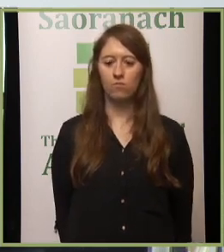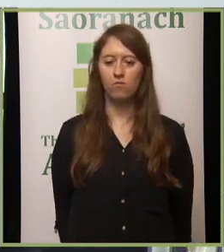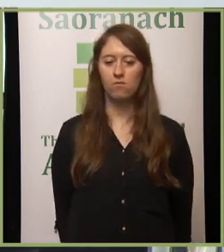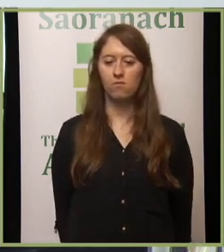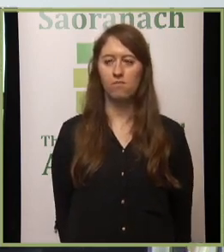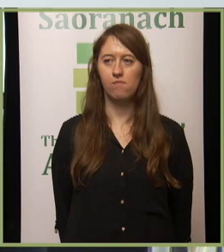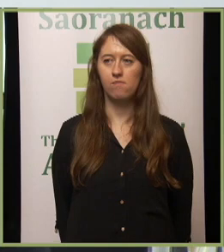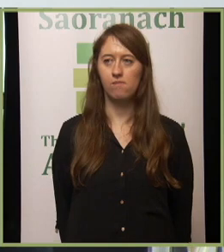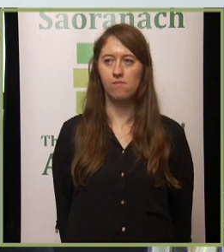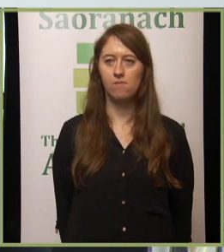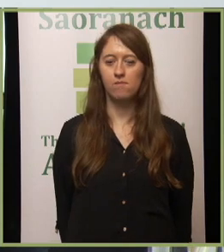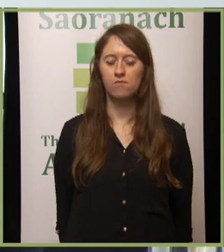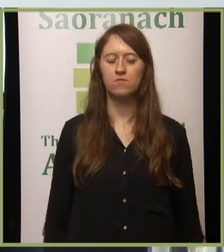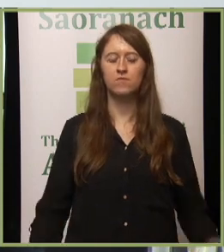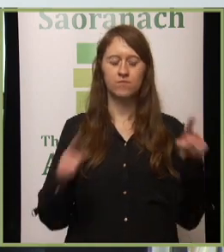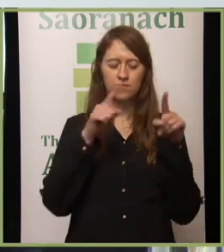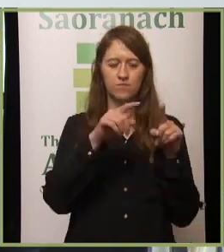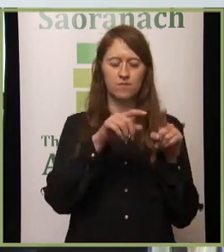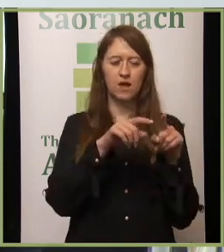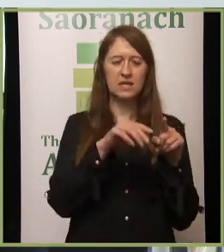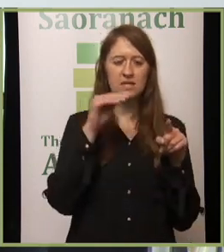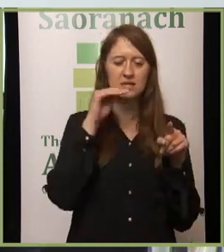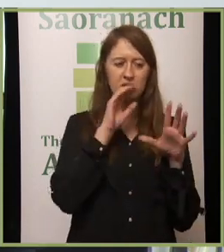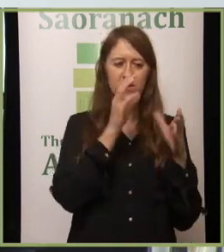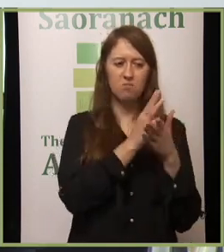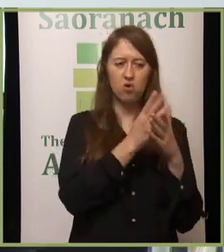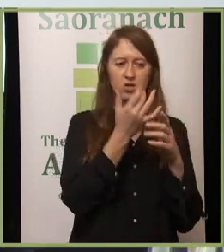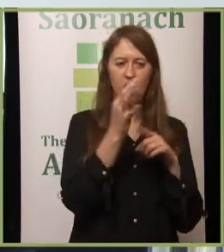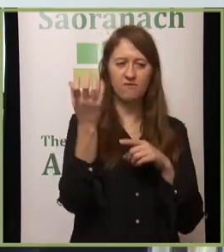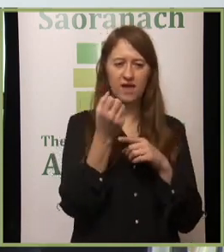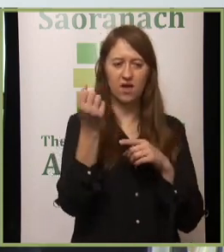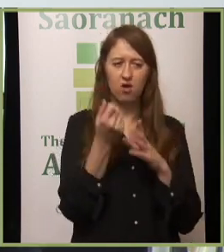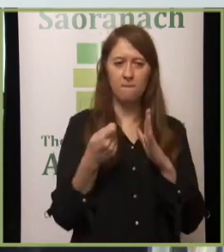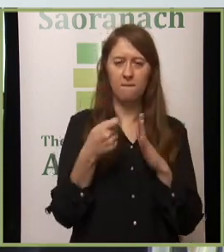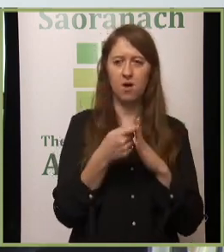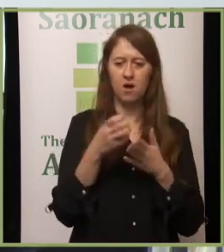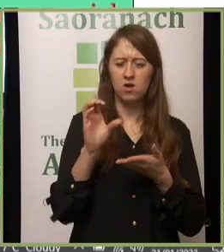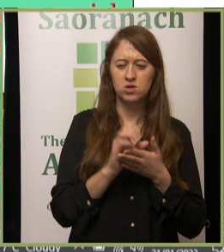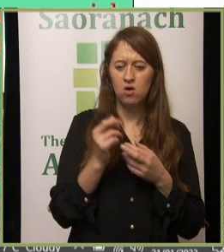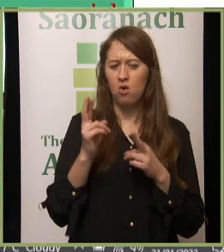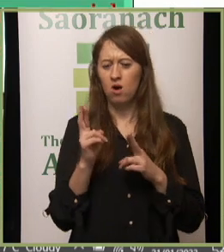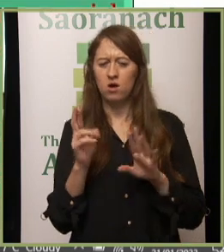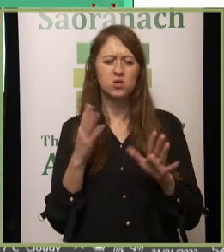Significant portion of income earned through cultures to be ring-fenced or proportion of profit. What's the